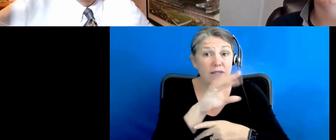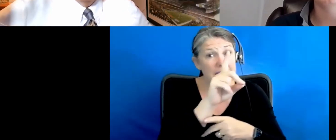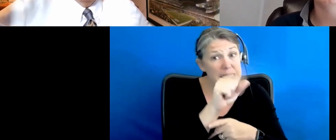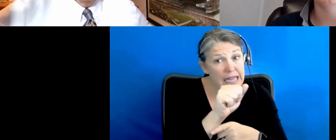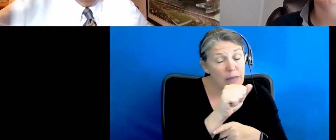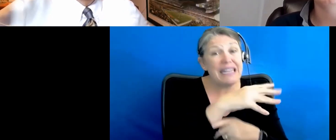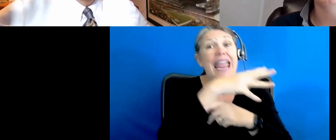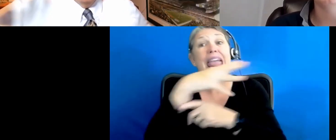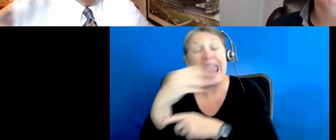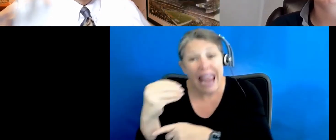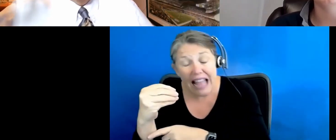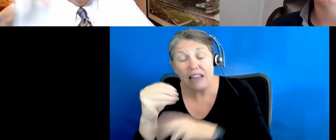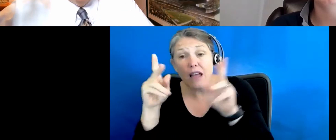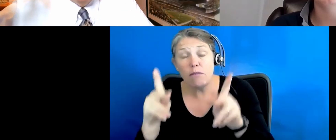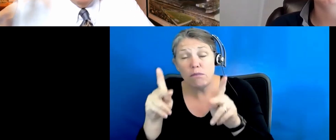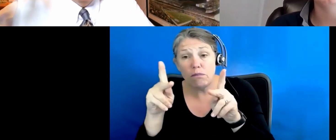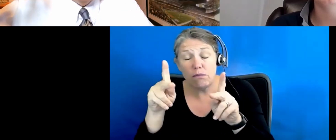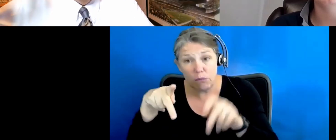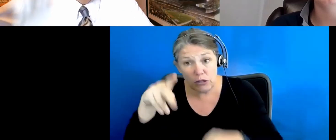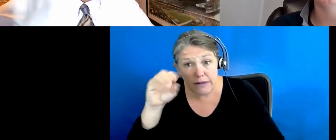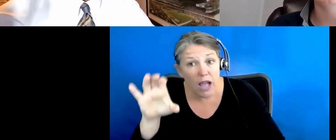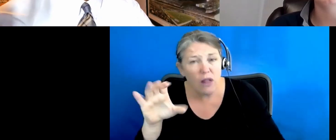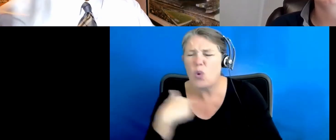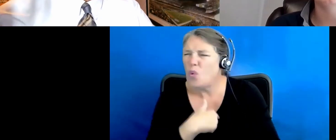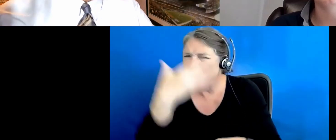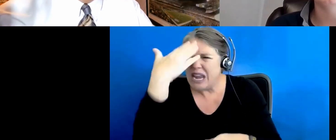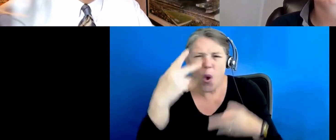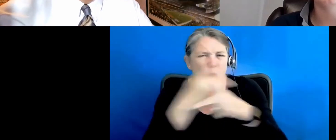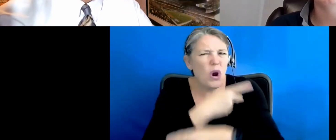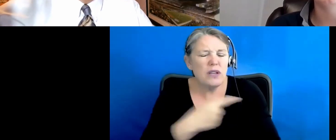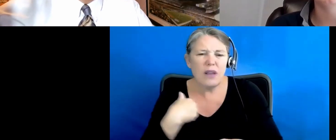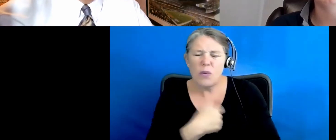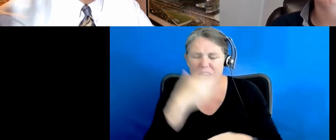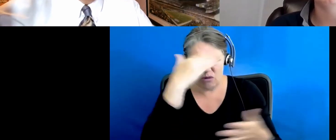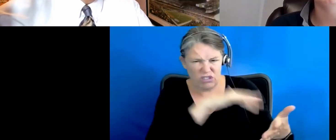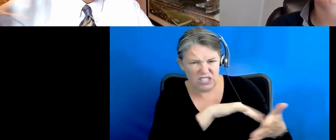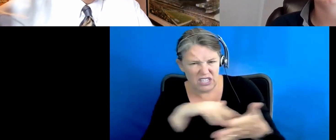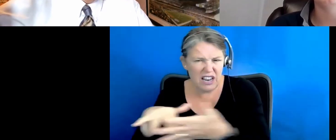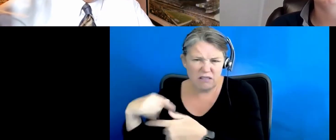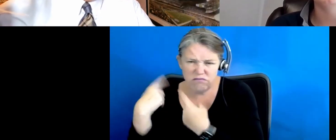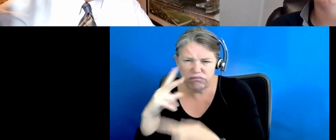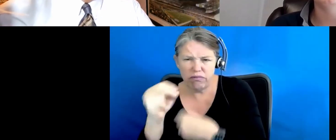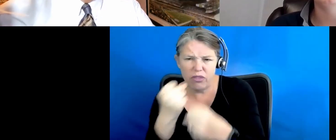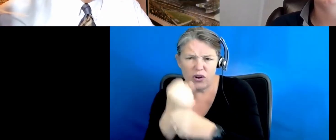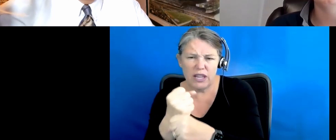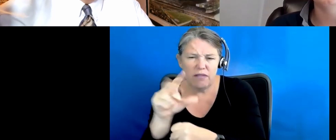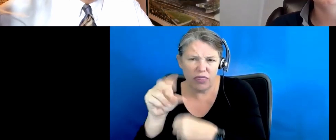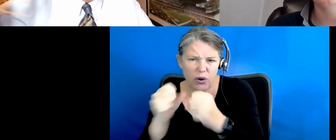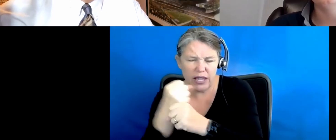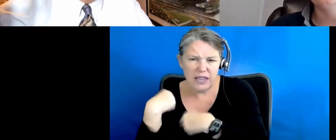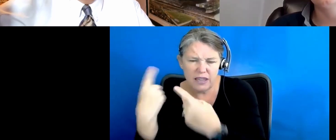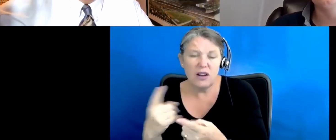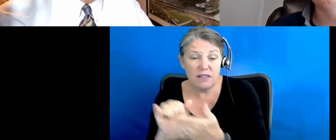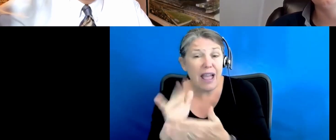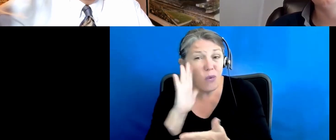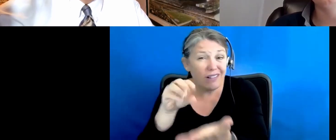of color. We know this because there's been countless studies and reports over 30 years that well document